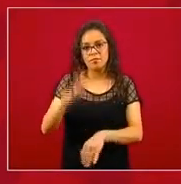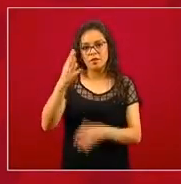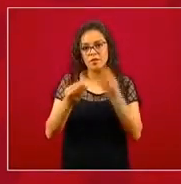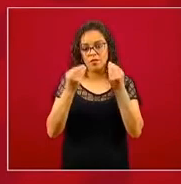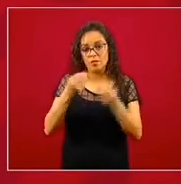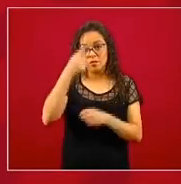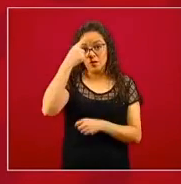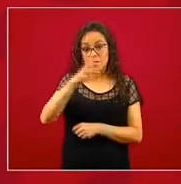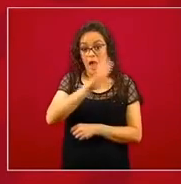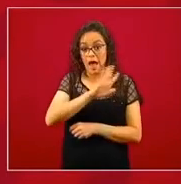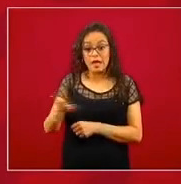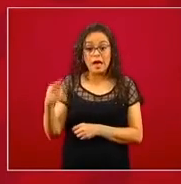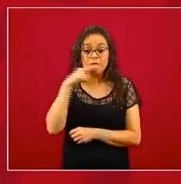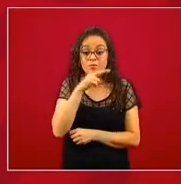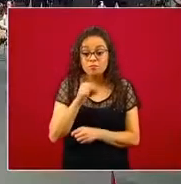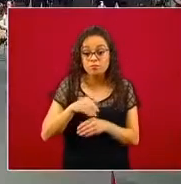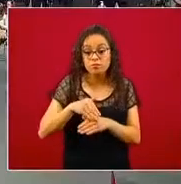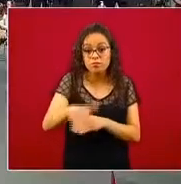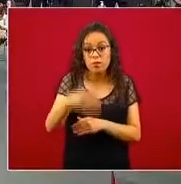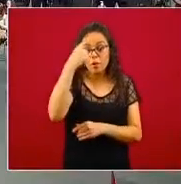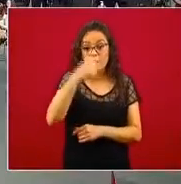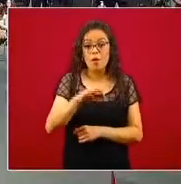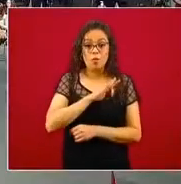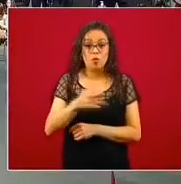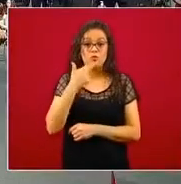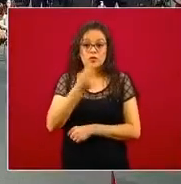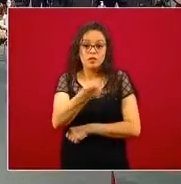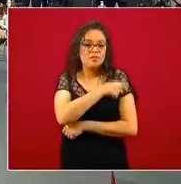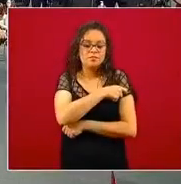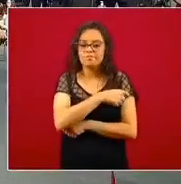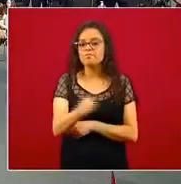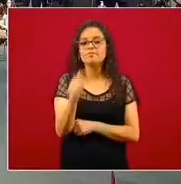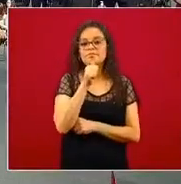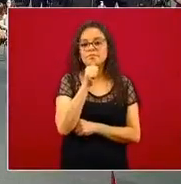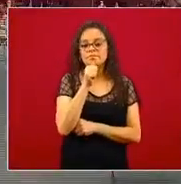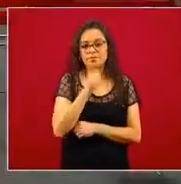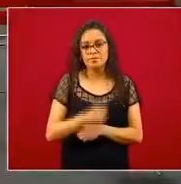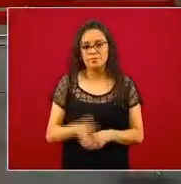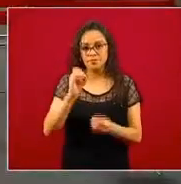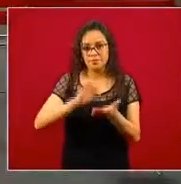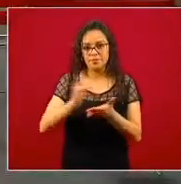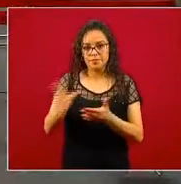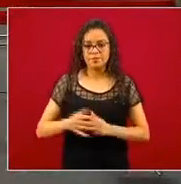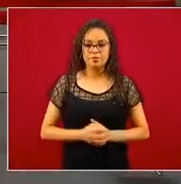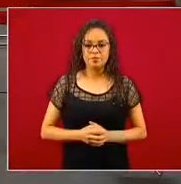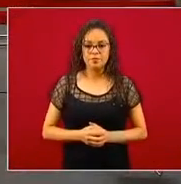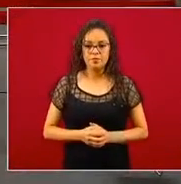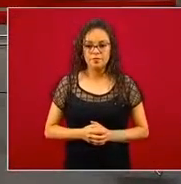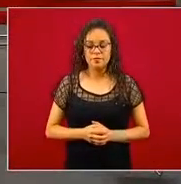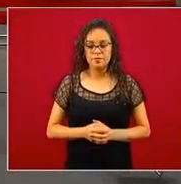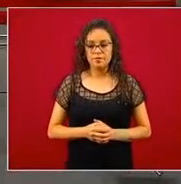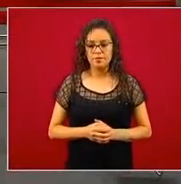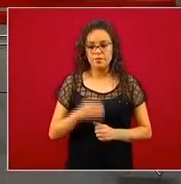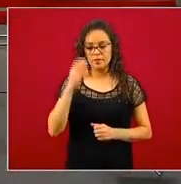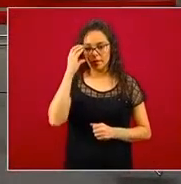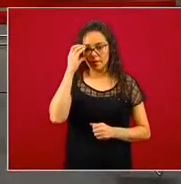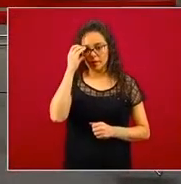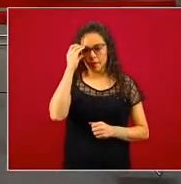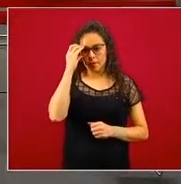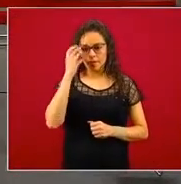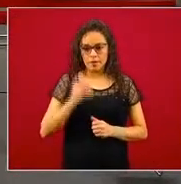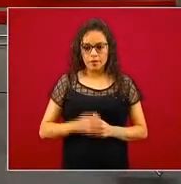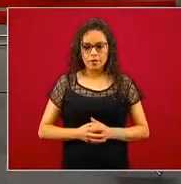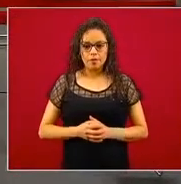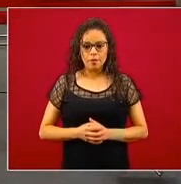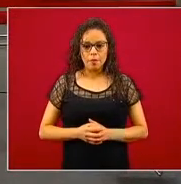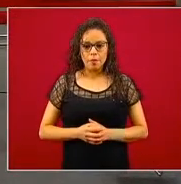the research, independent from the first one, the opportunity that this would be replicating possibly in other countries, in